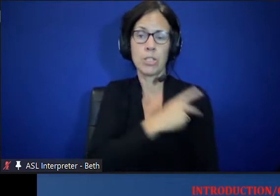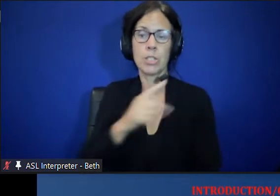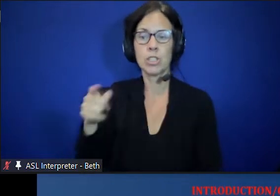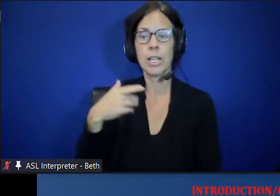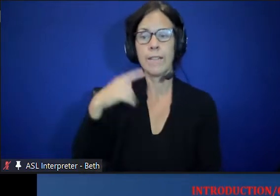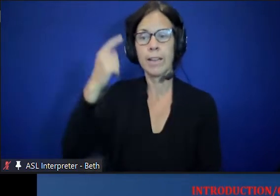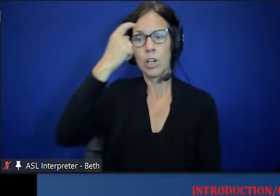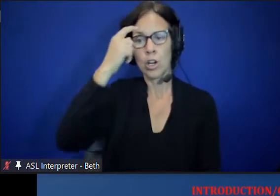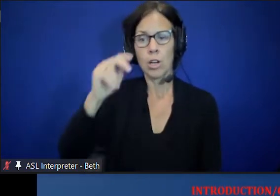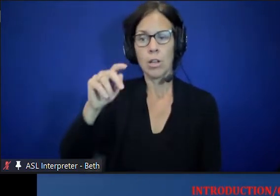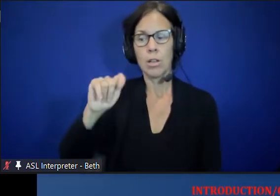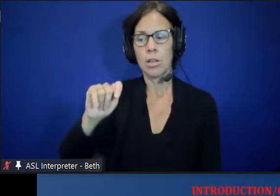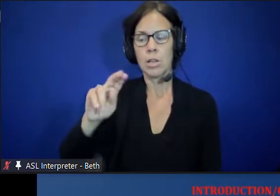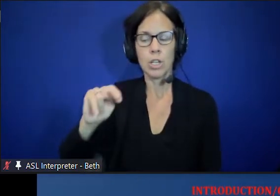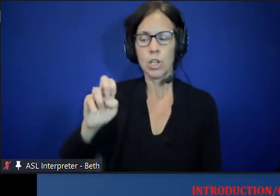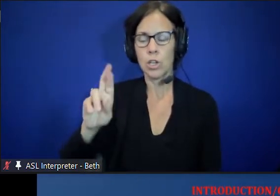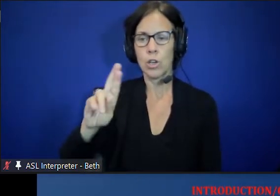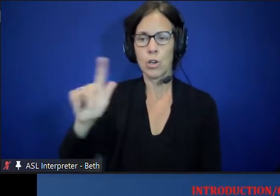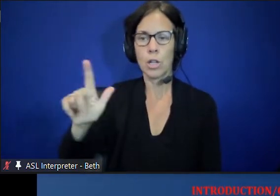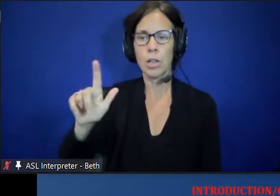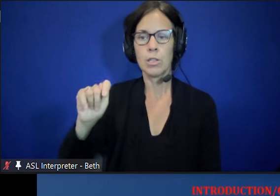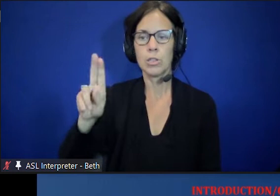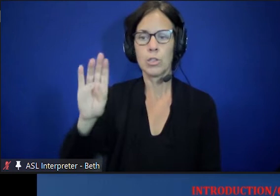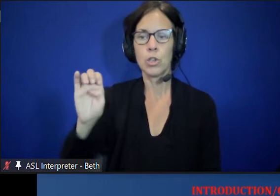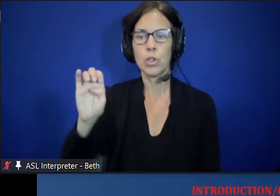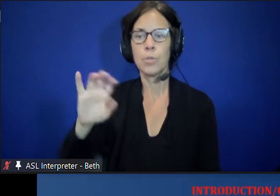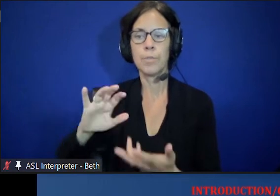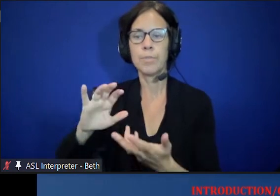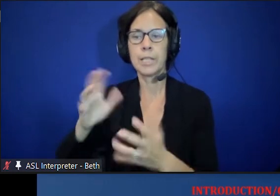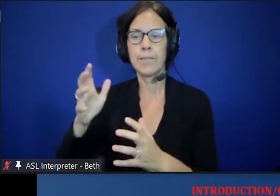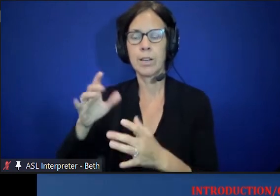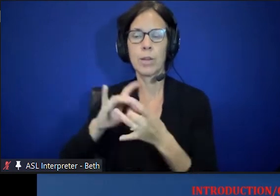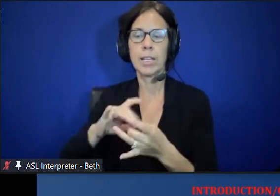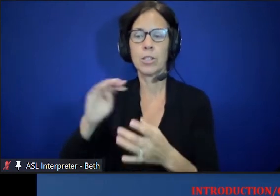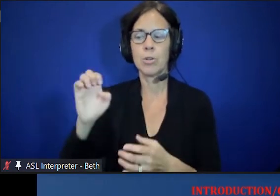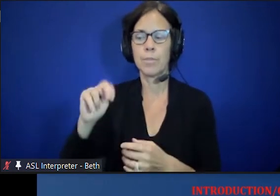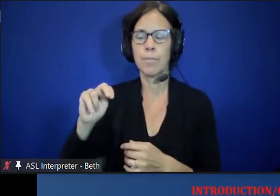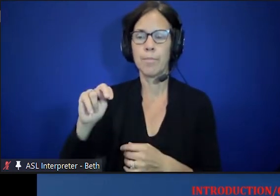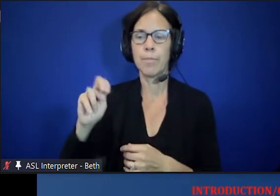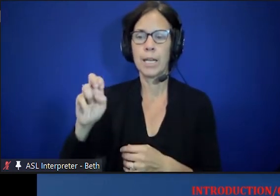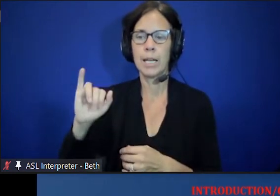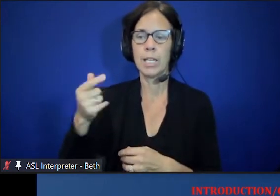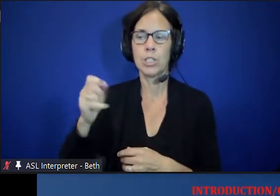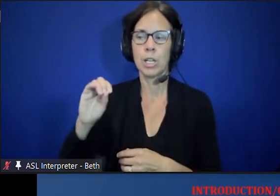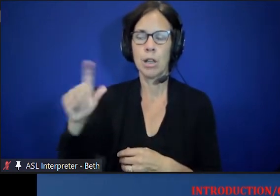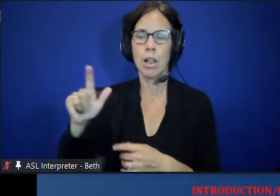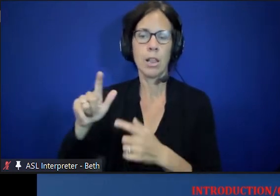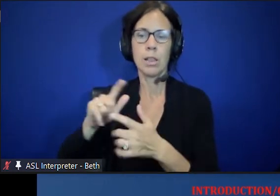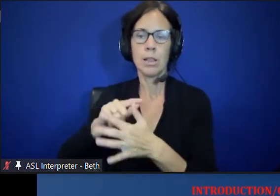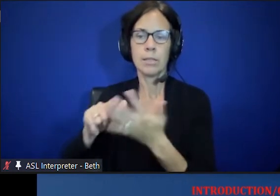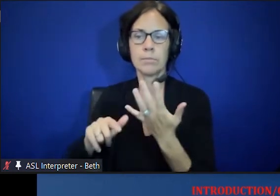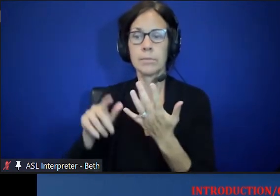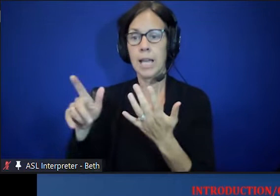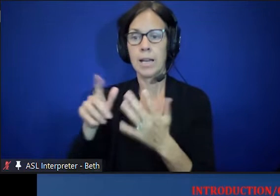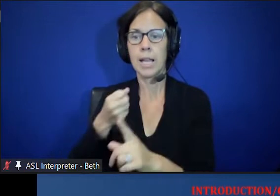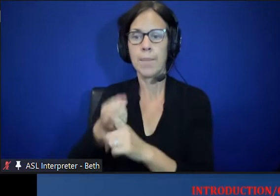Neurotube defect, which is connected to meningeal mylocial, and that impacts basically her whole central nervous